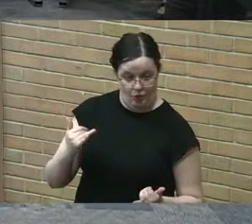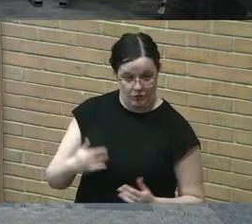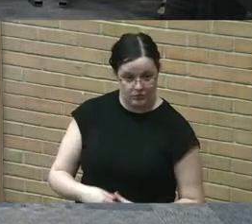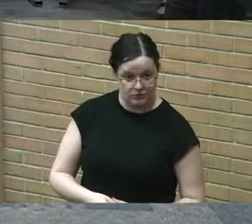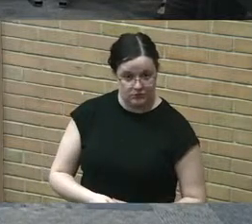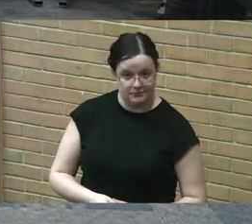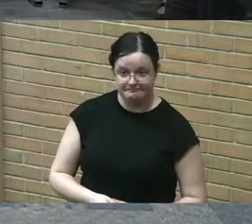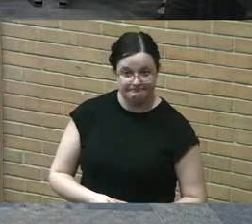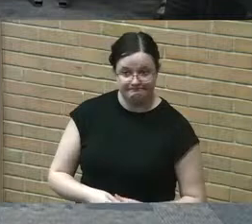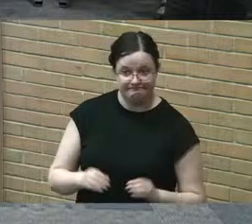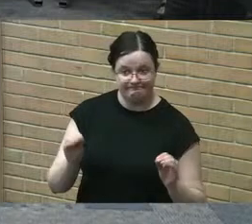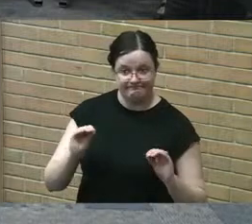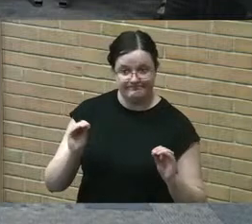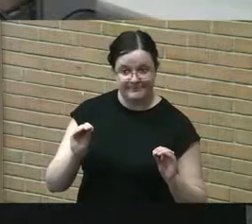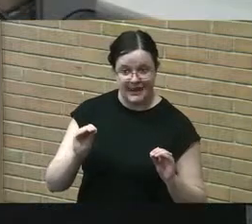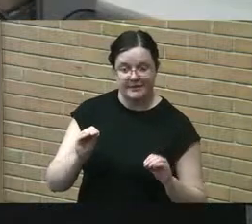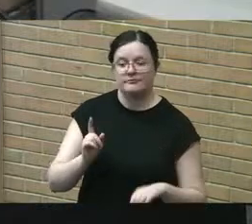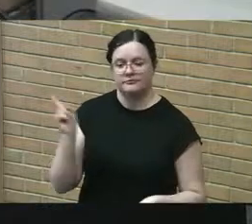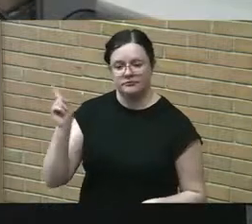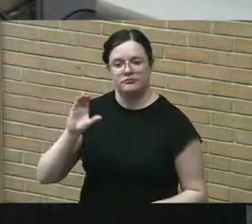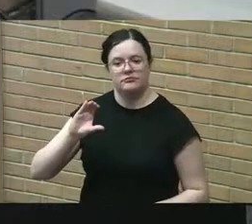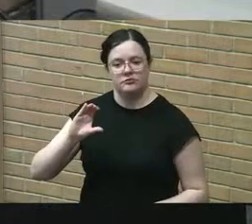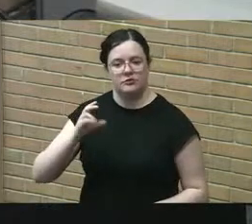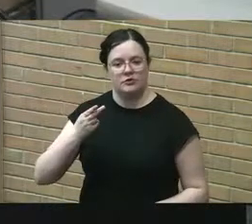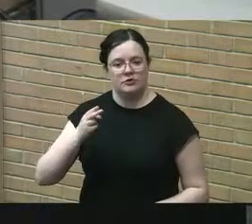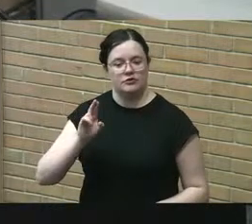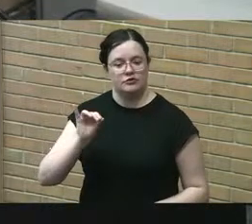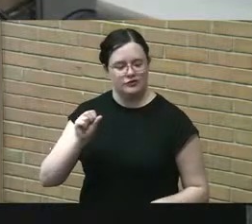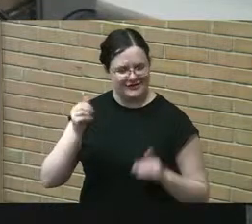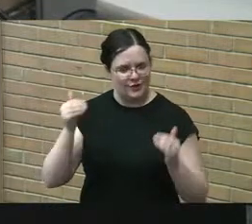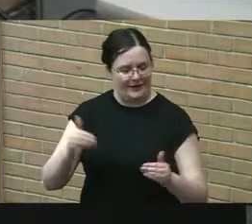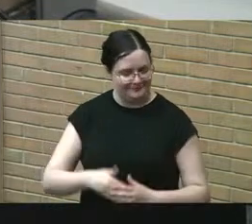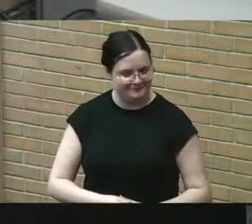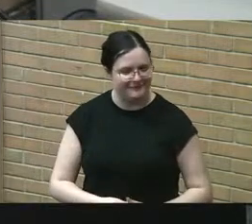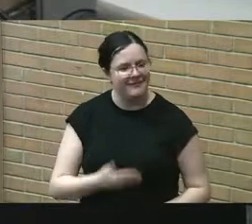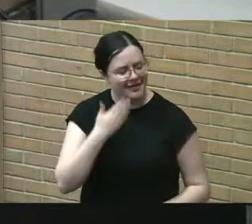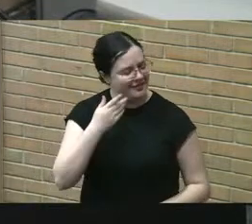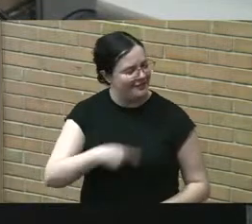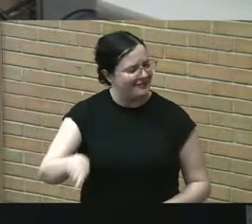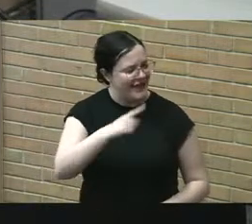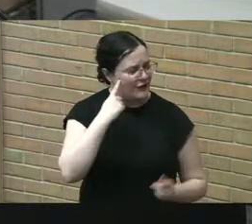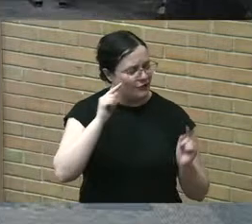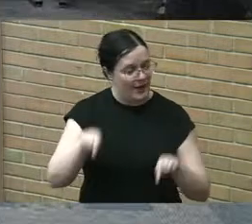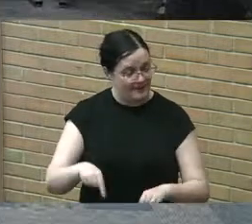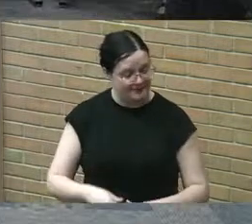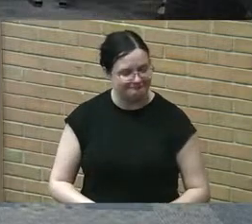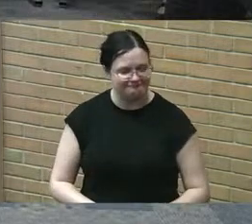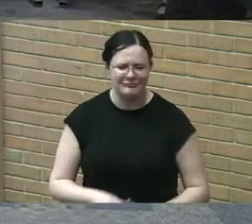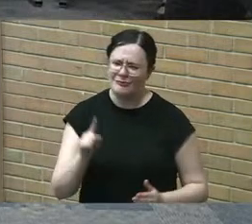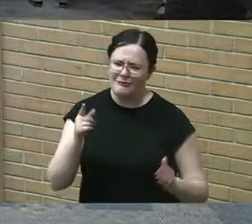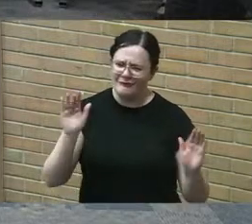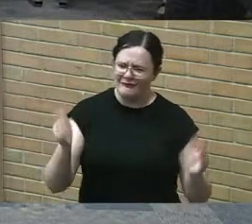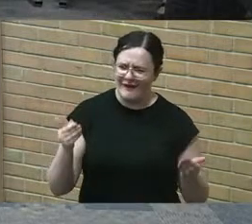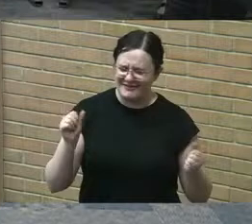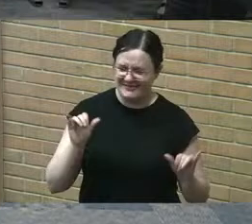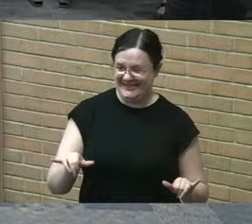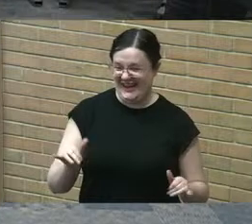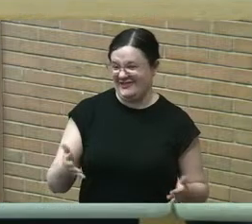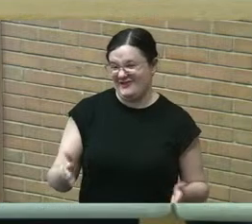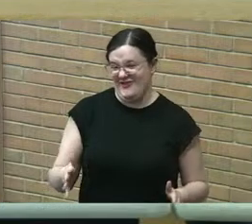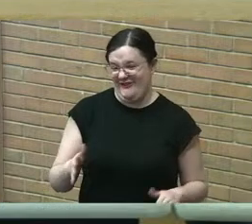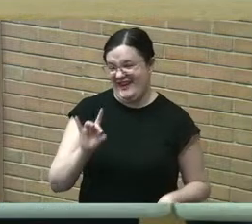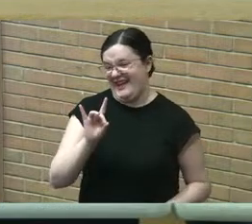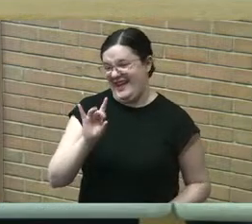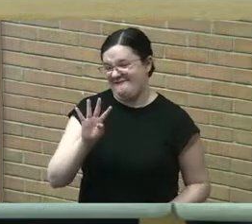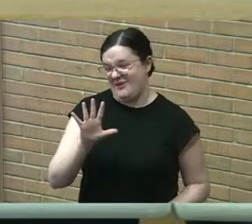Hearing none, Chris, go ahead. Thank you for being here. You're welcome to stay, but it's already quarter to